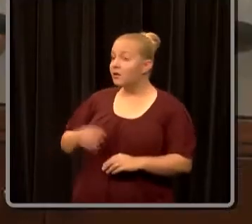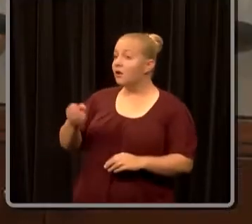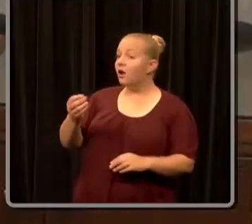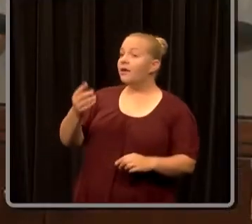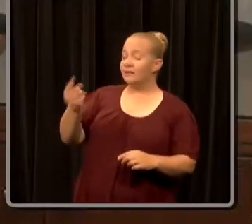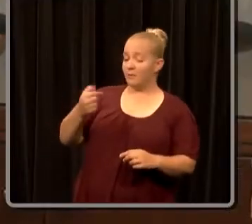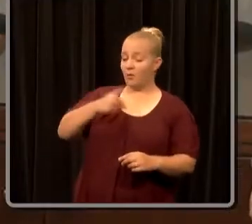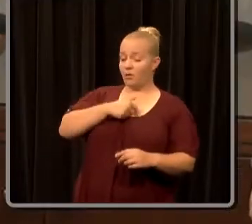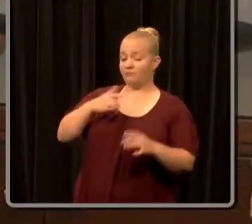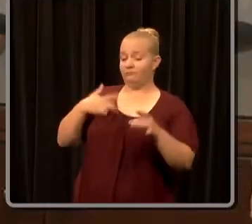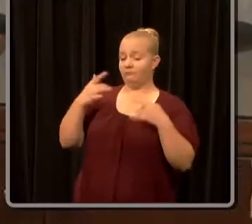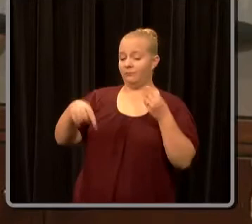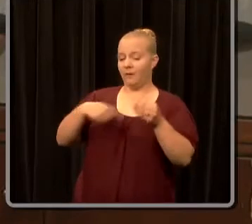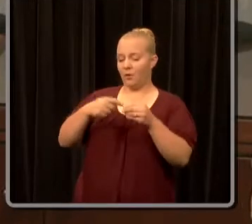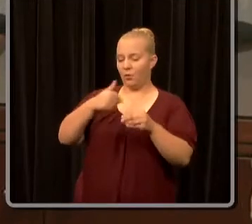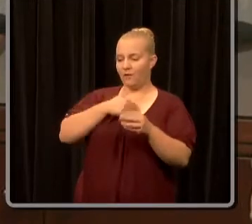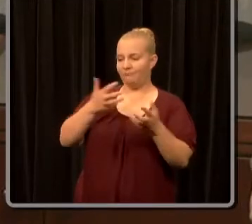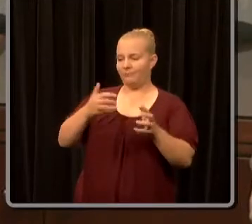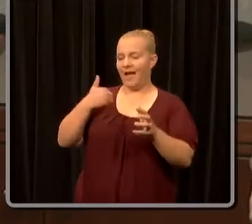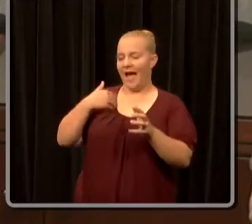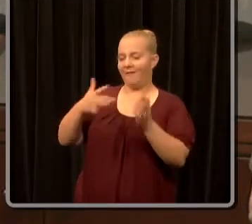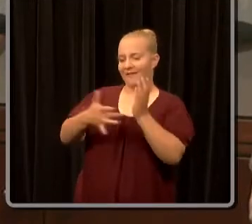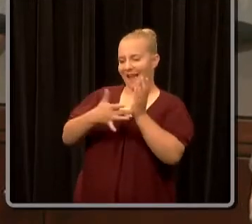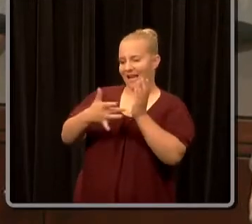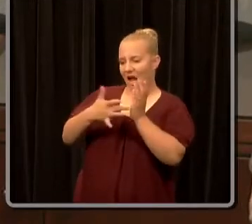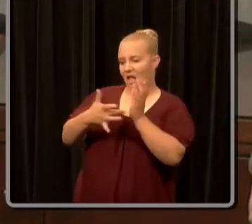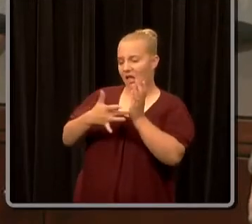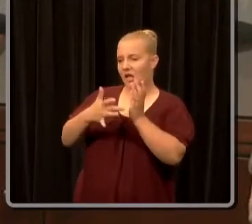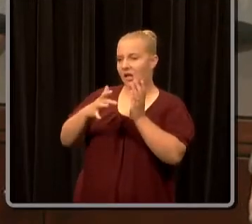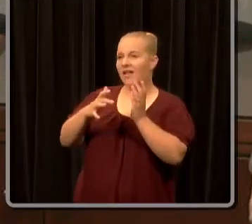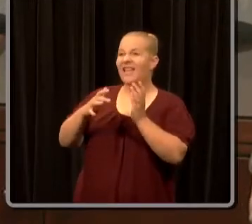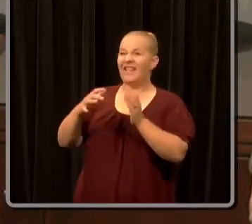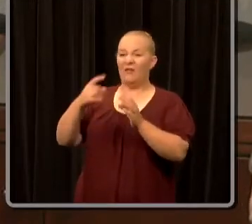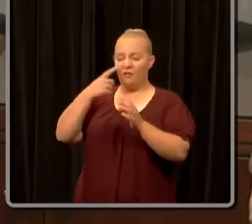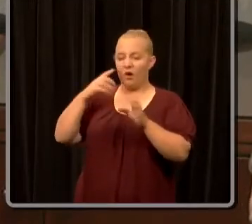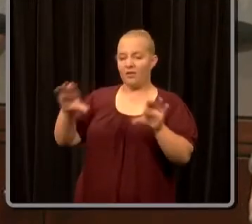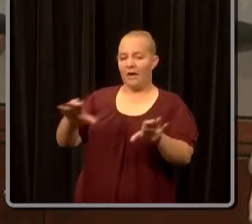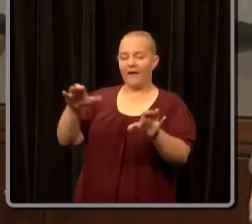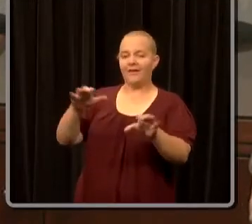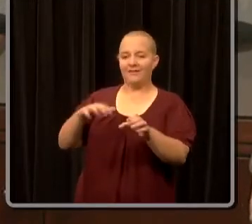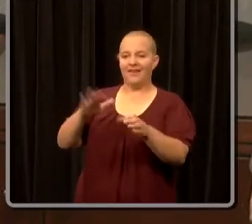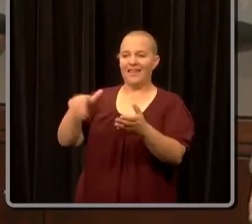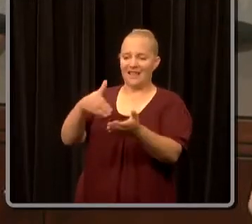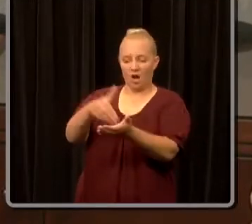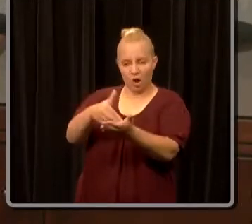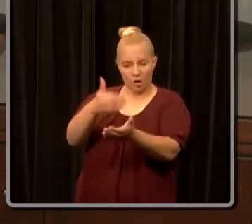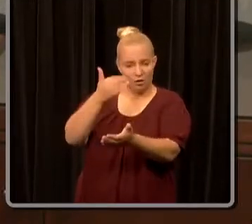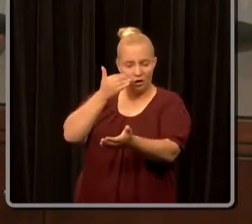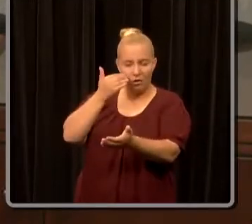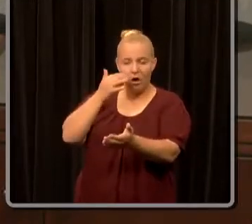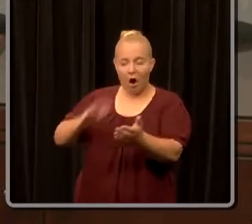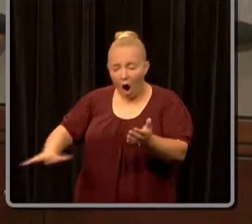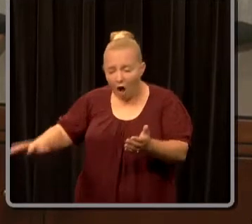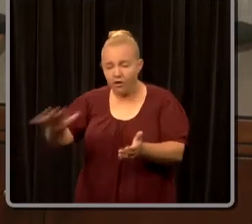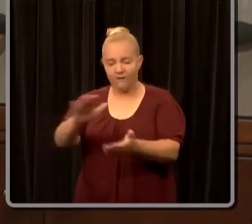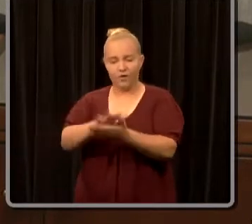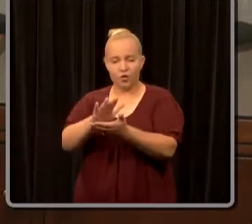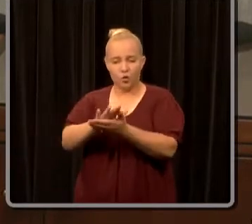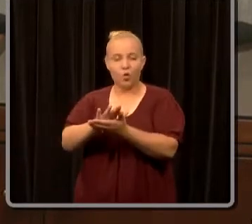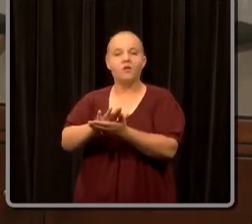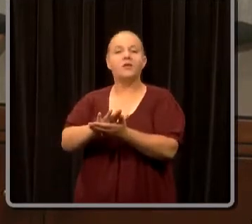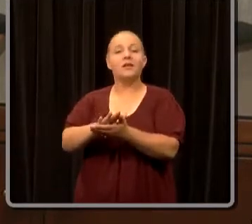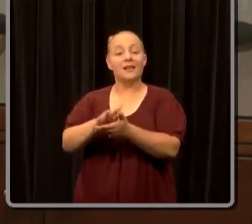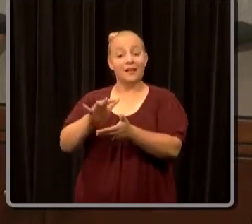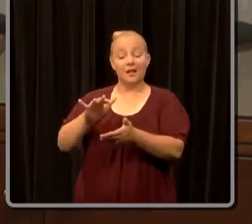were excited about is because we do already have technology out at our activity complexes and, you know, all over our schools, it